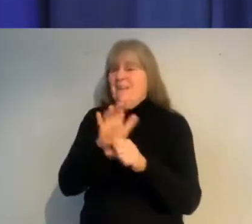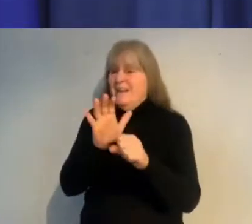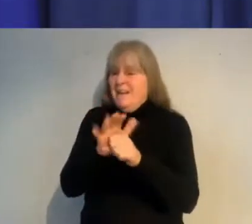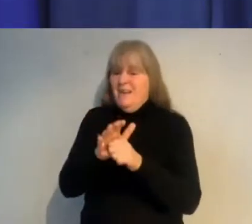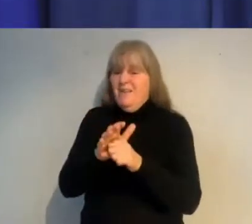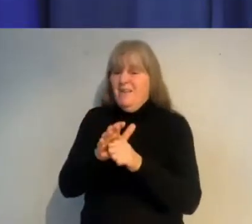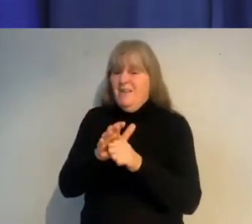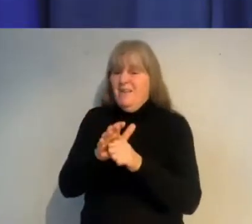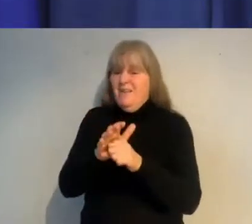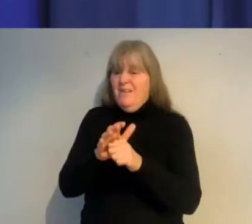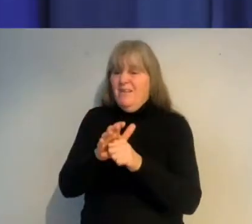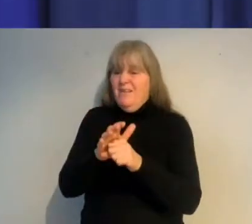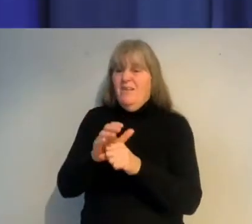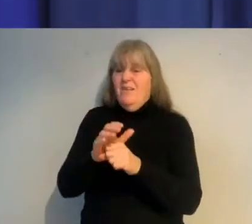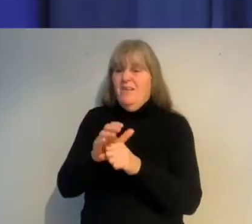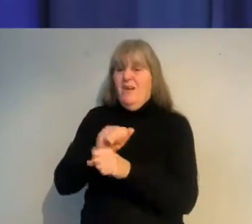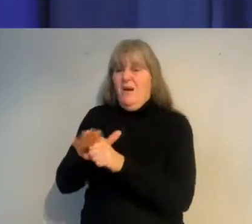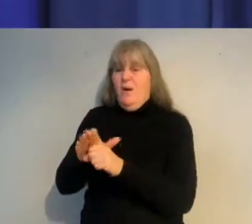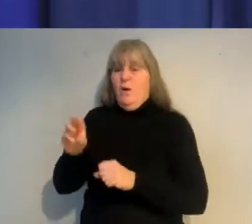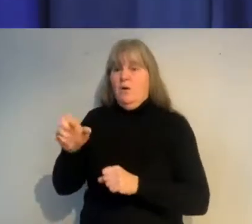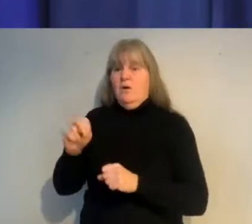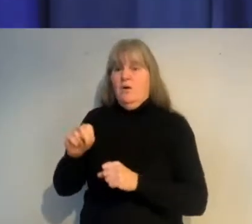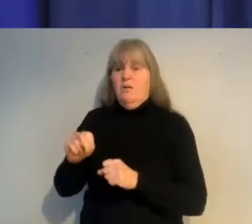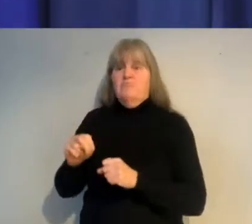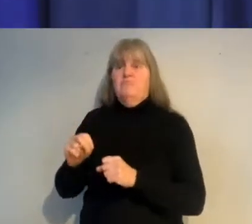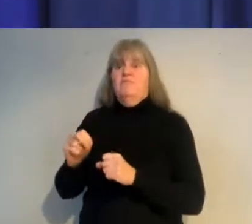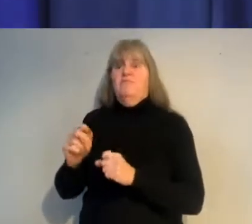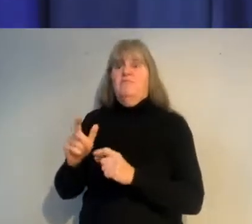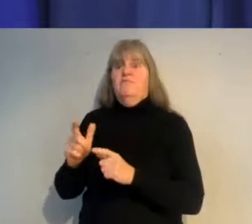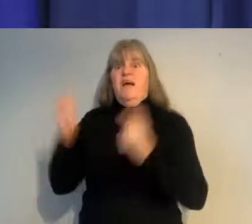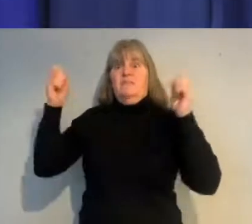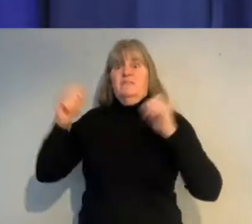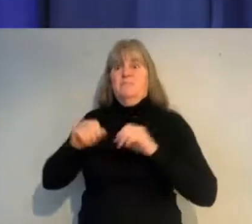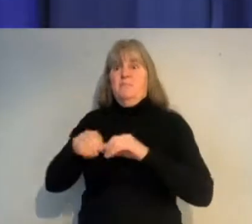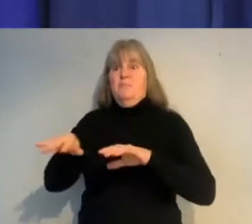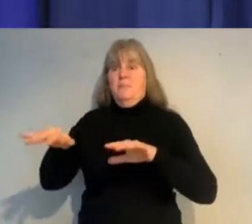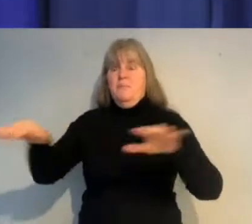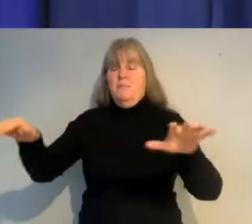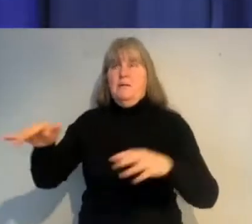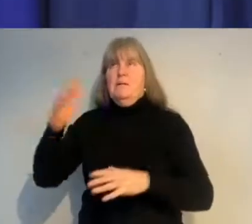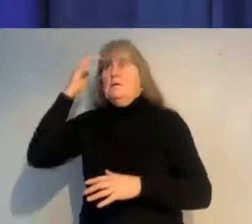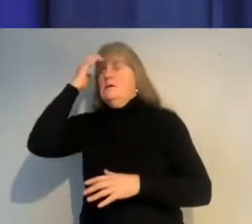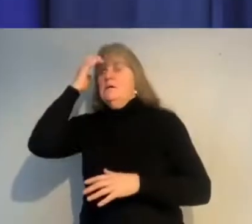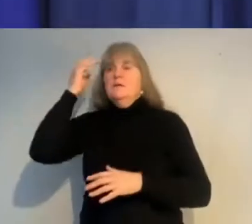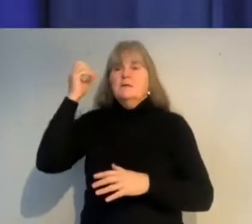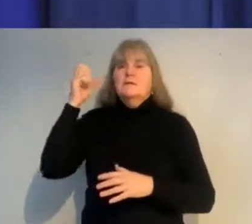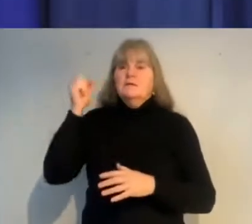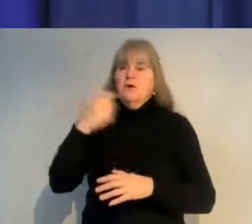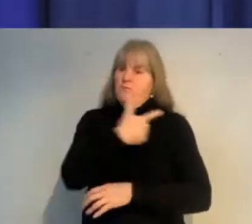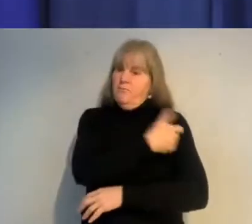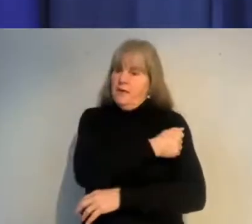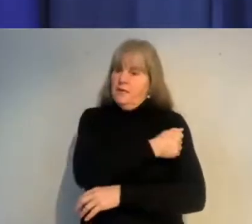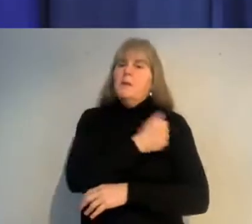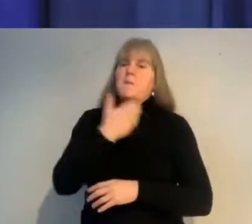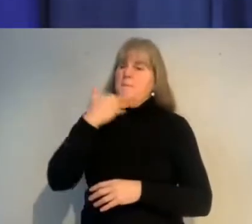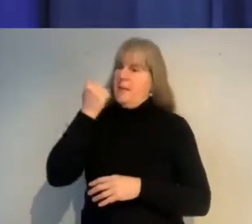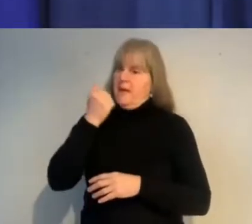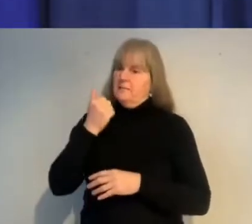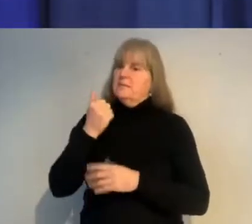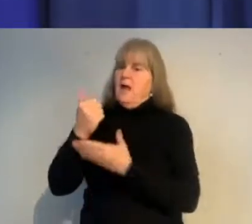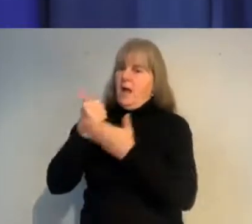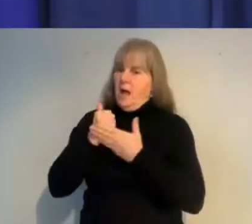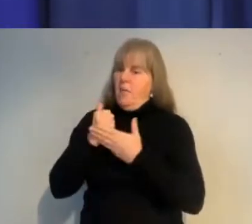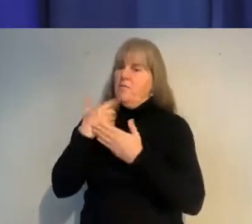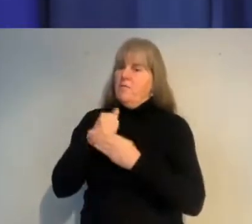like wildfire. So being vaccinated is the best tool against Omicron. Last